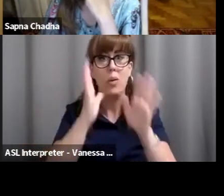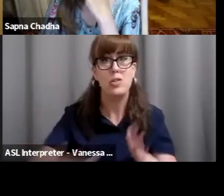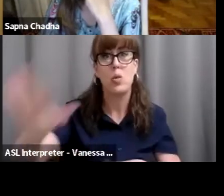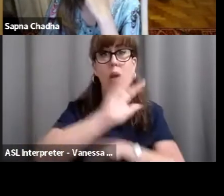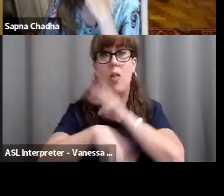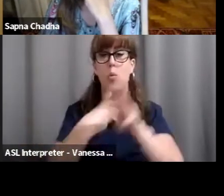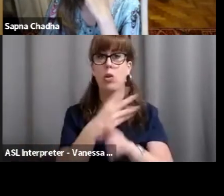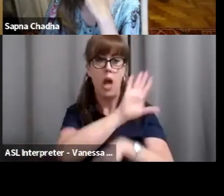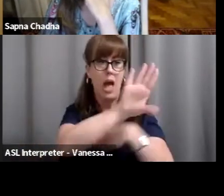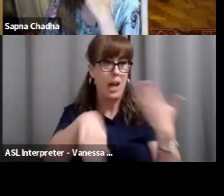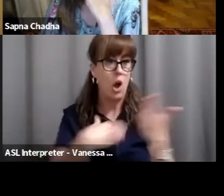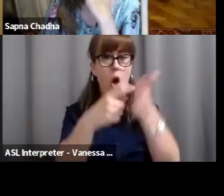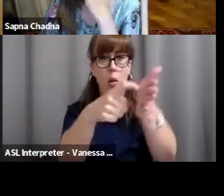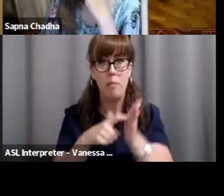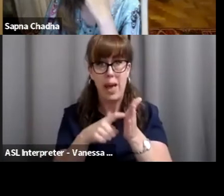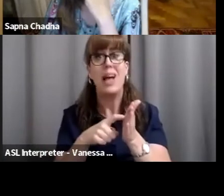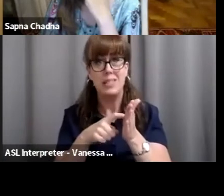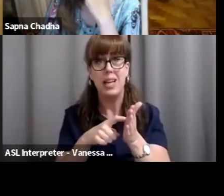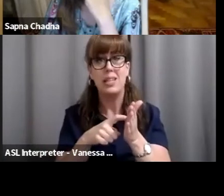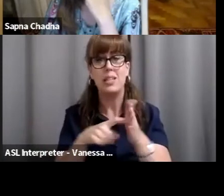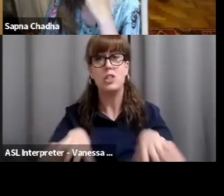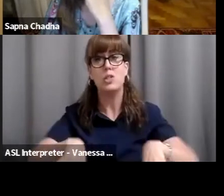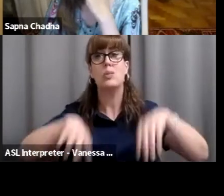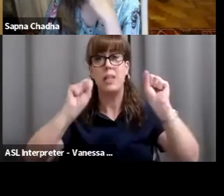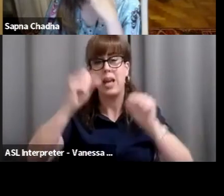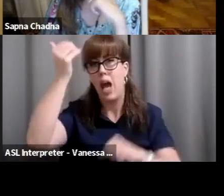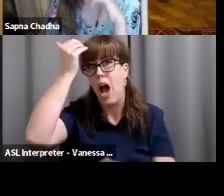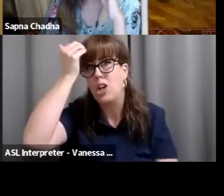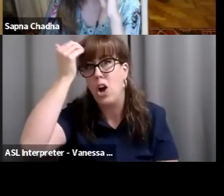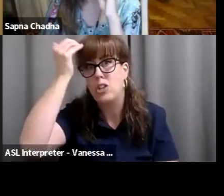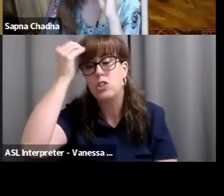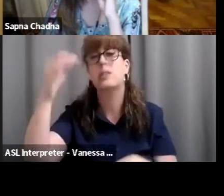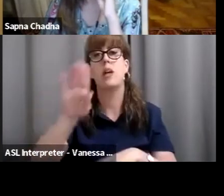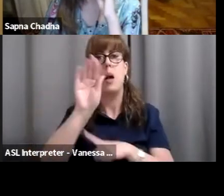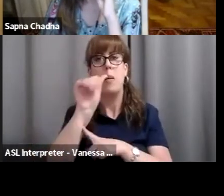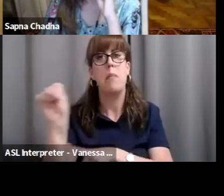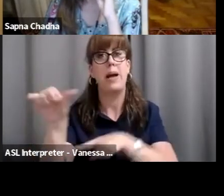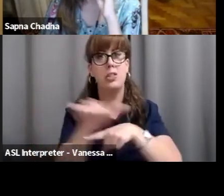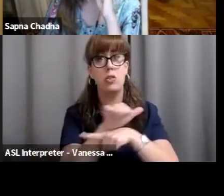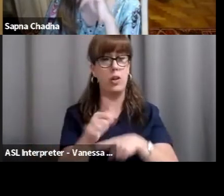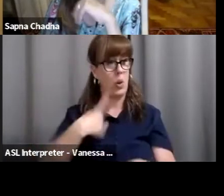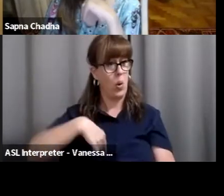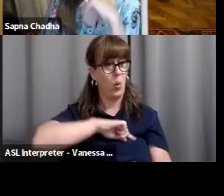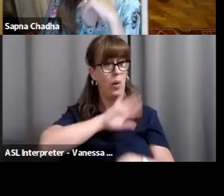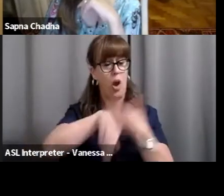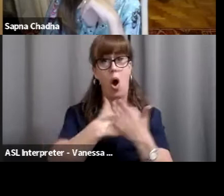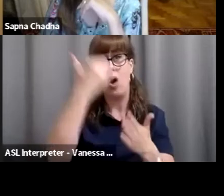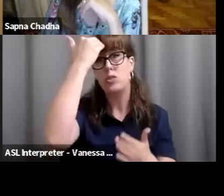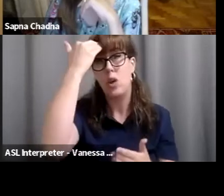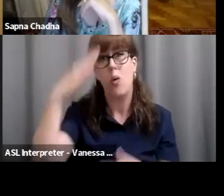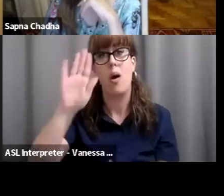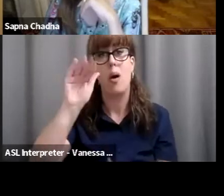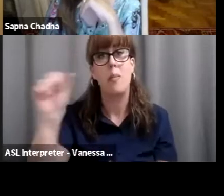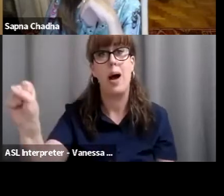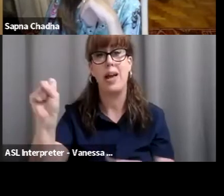take an unconscious bias training. And because we all do know that biases do exist in our lives, and that is how we are. We've been brought up